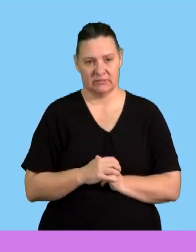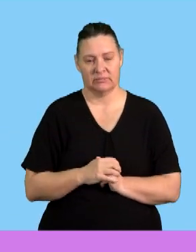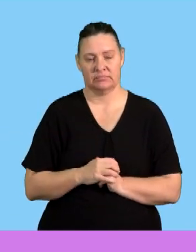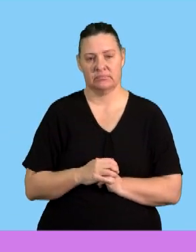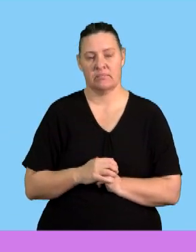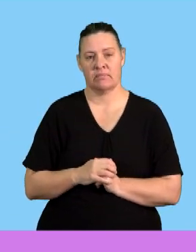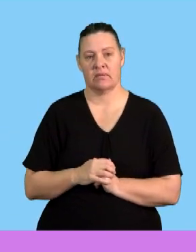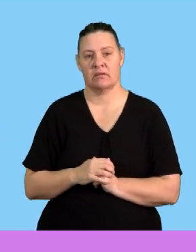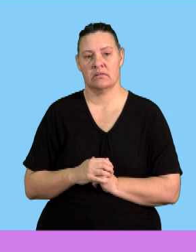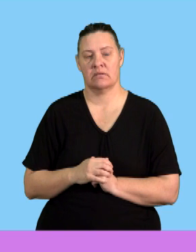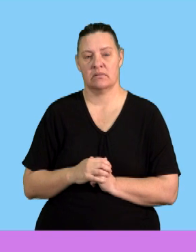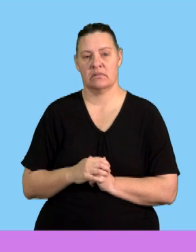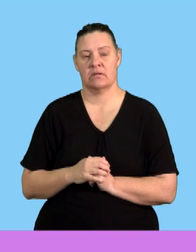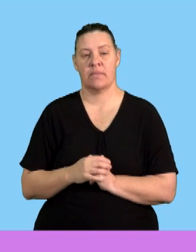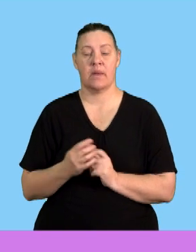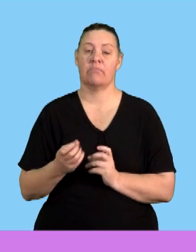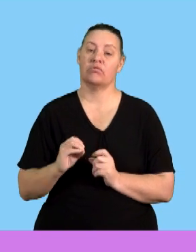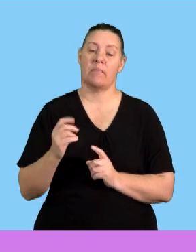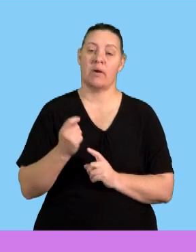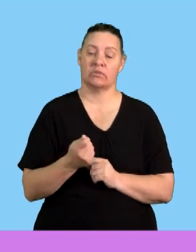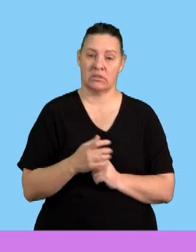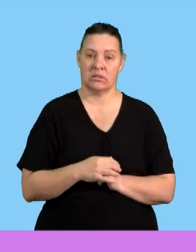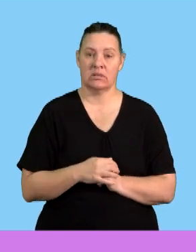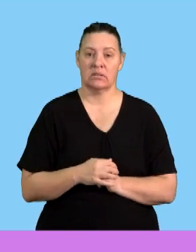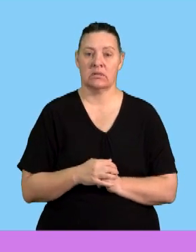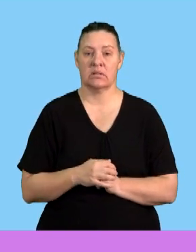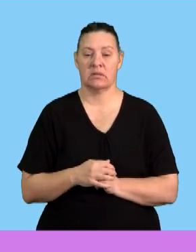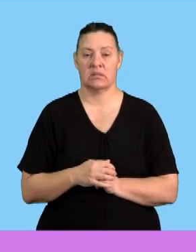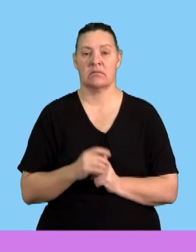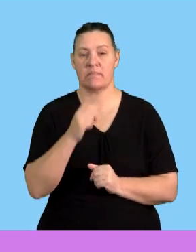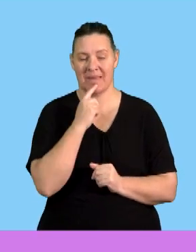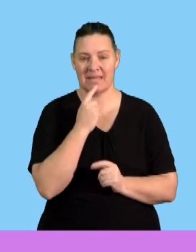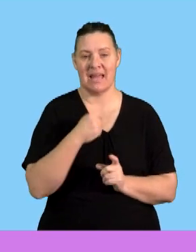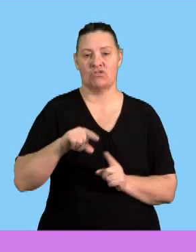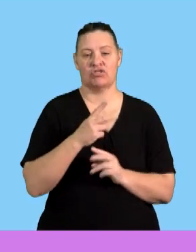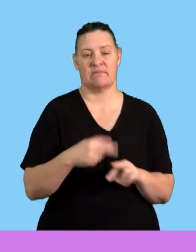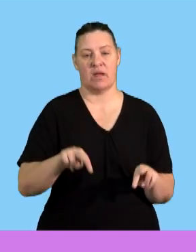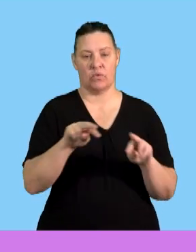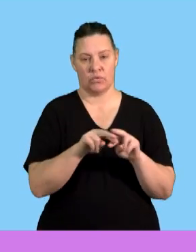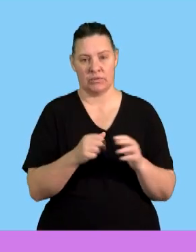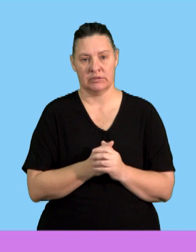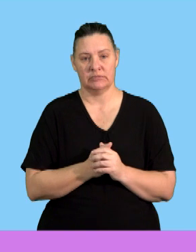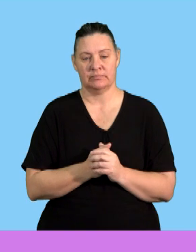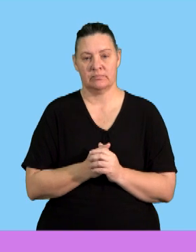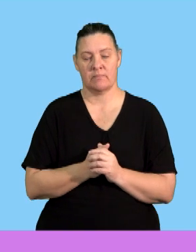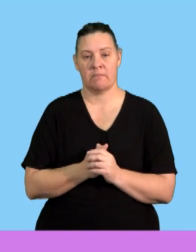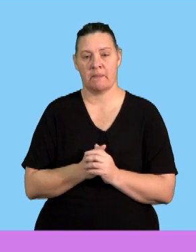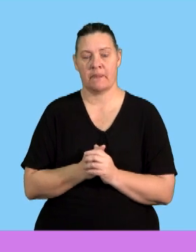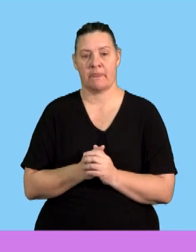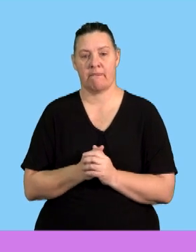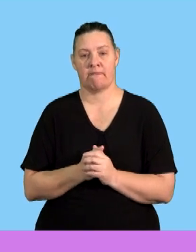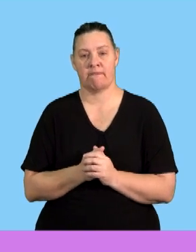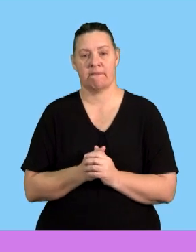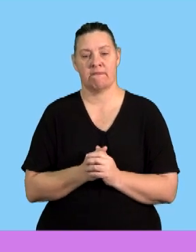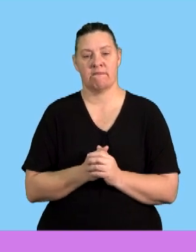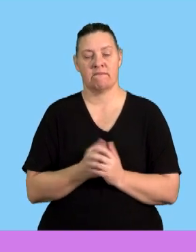275 Rand on her original amount will then be the interest value. And now we need to